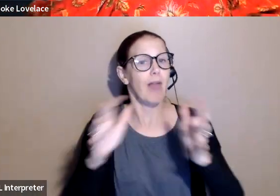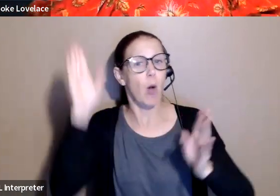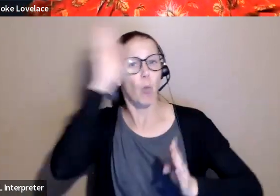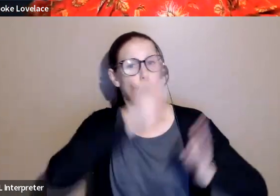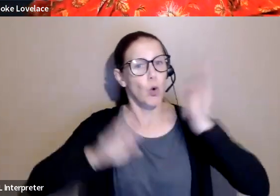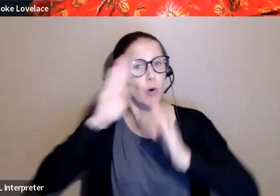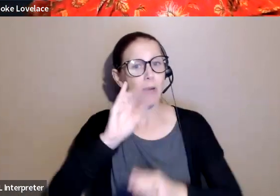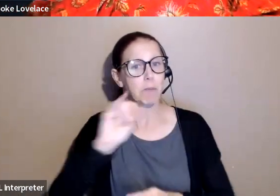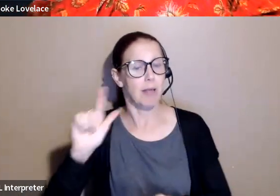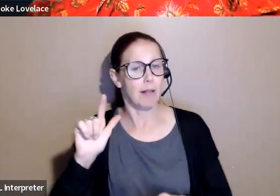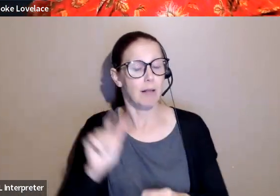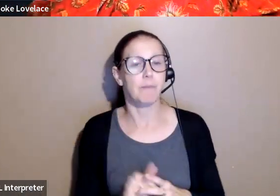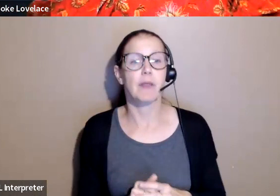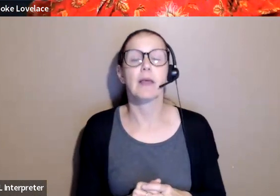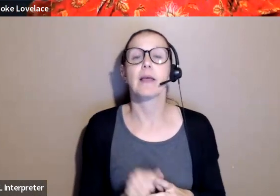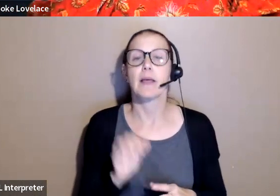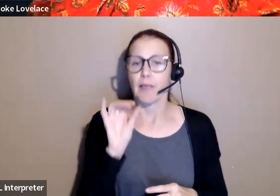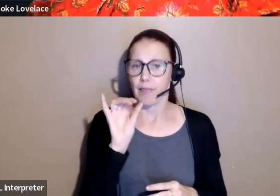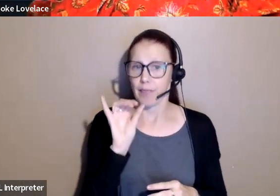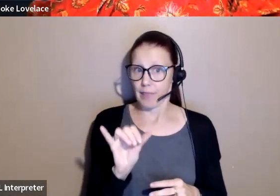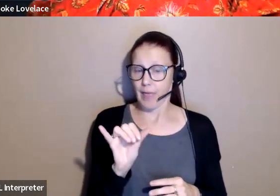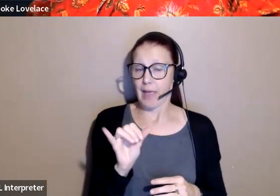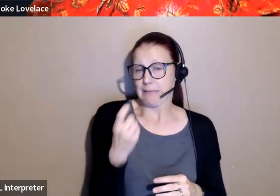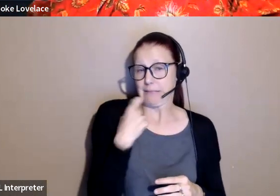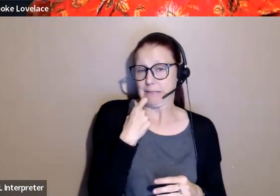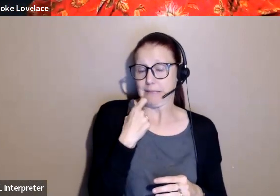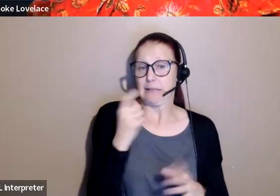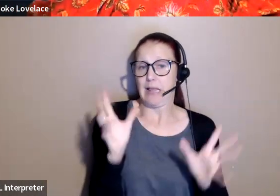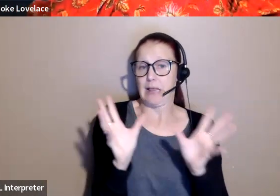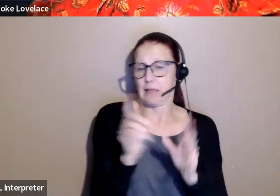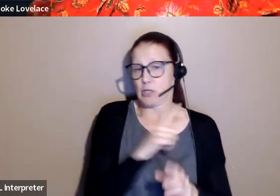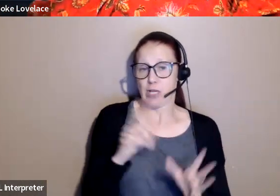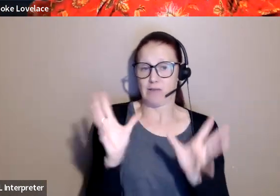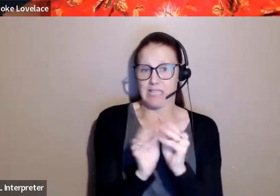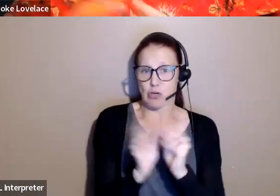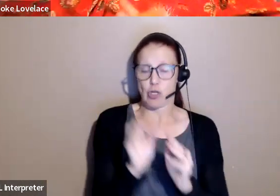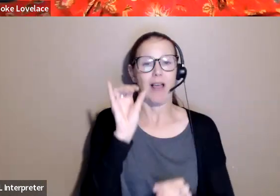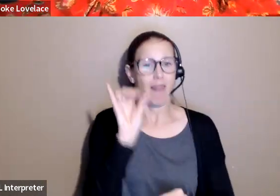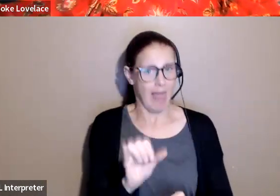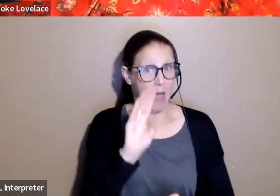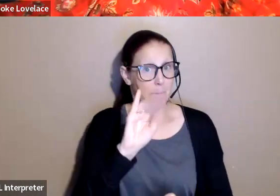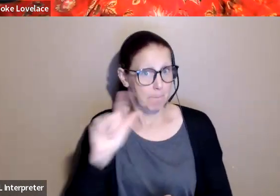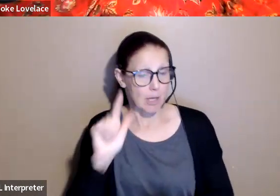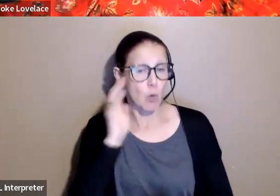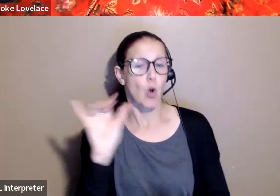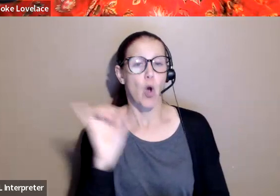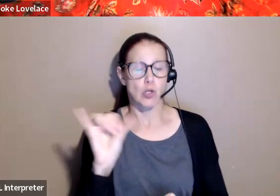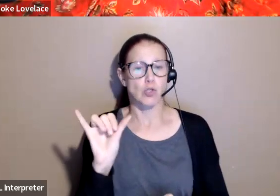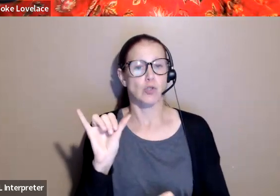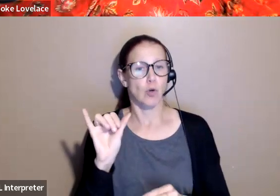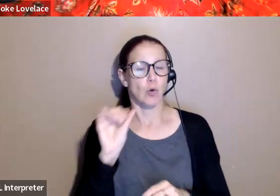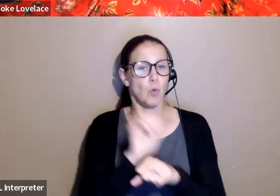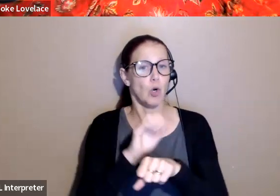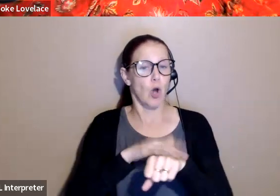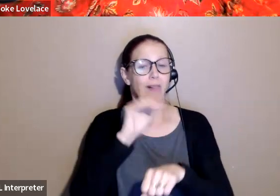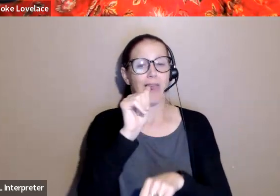bill this past legislative session, and that would also work on the asset